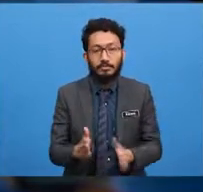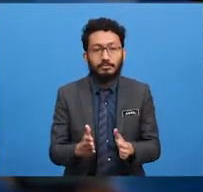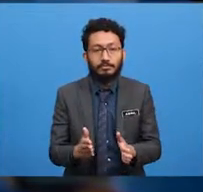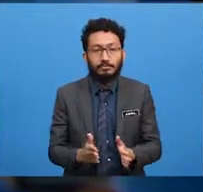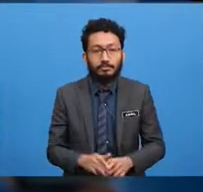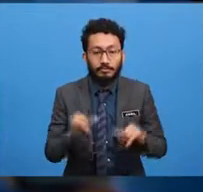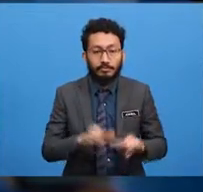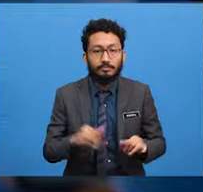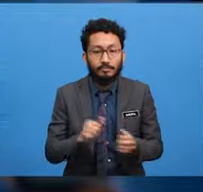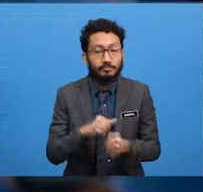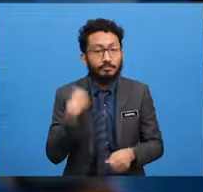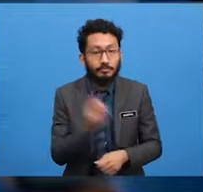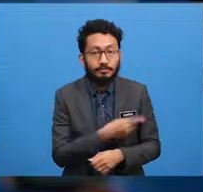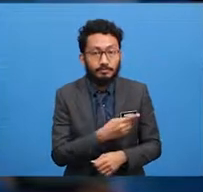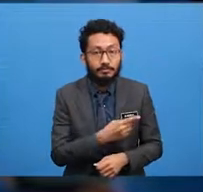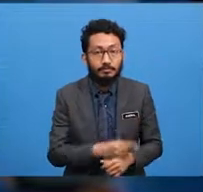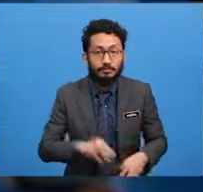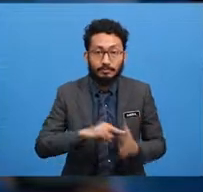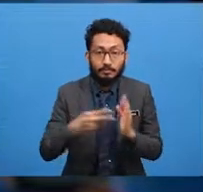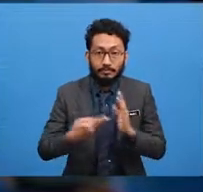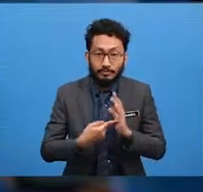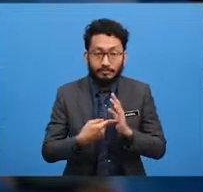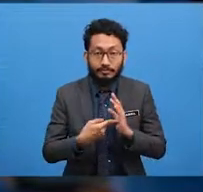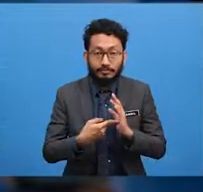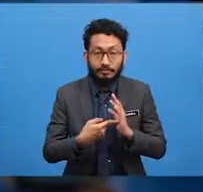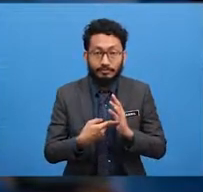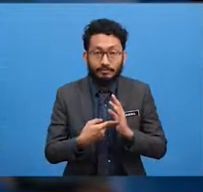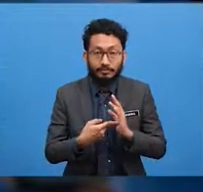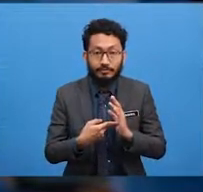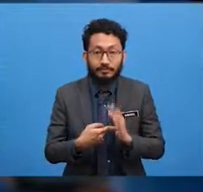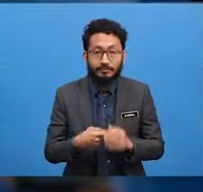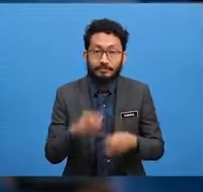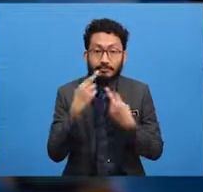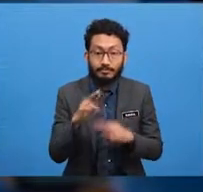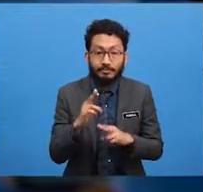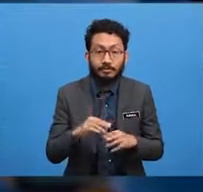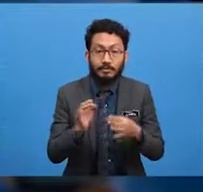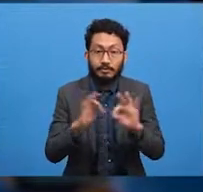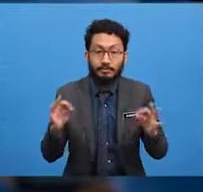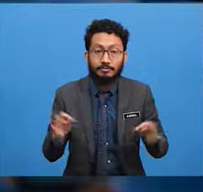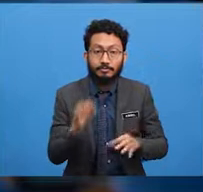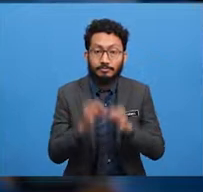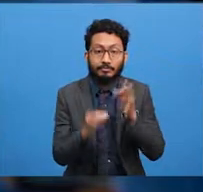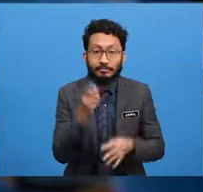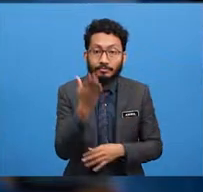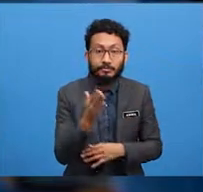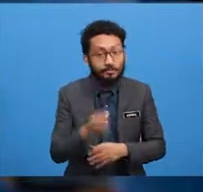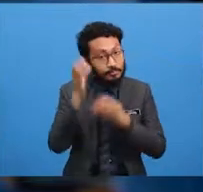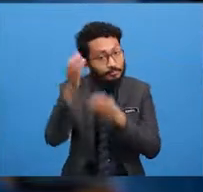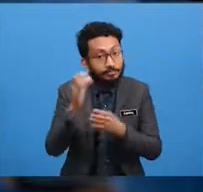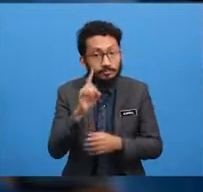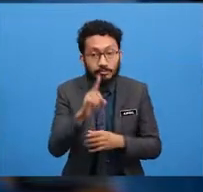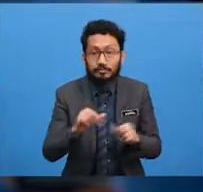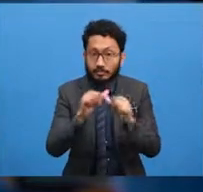us, is in response to the sentence, if you could recommend a good hostel. Here,